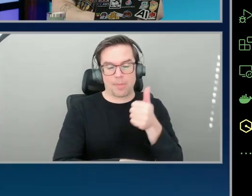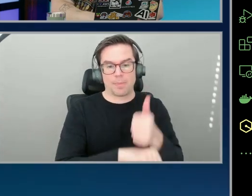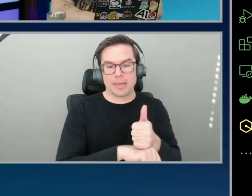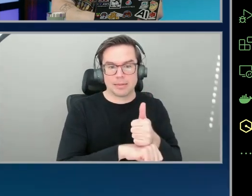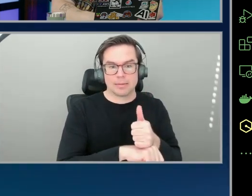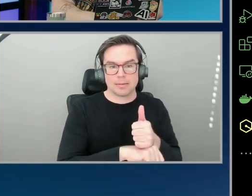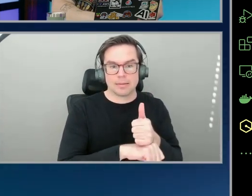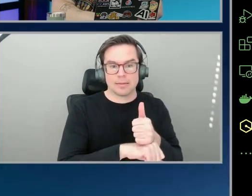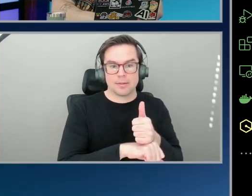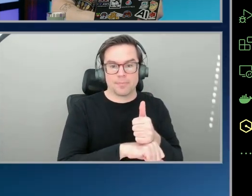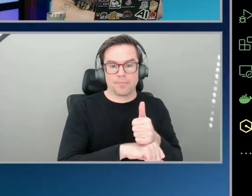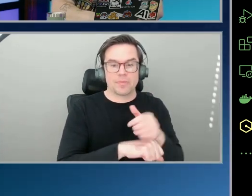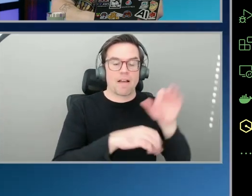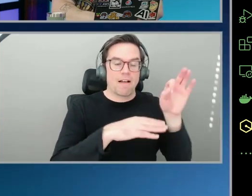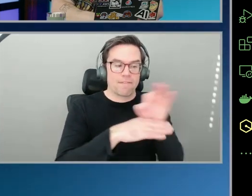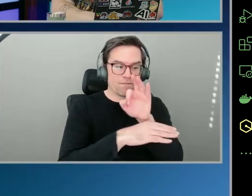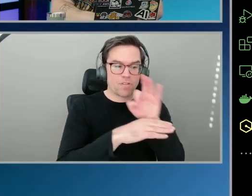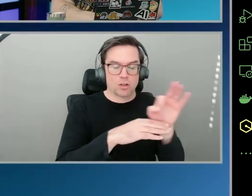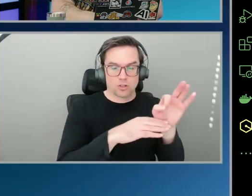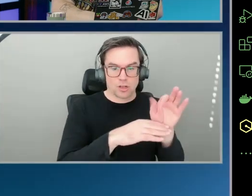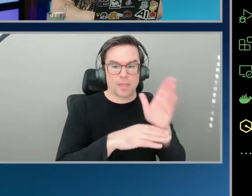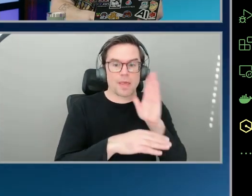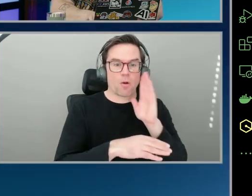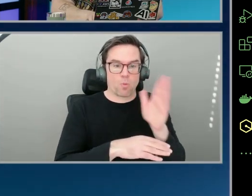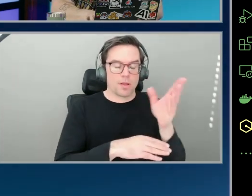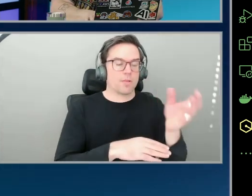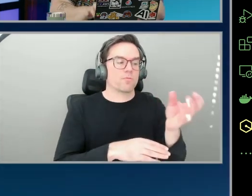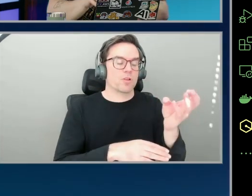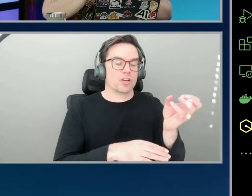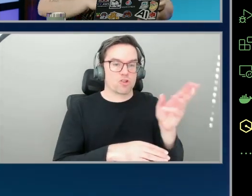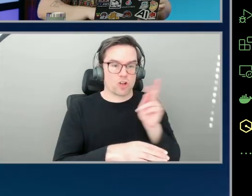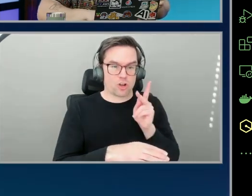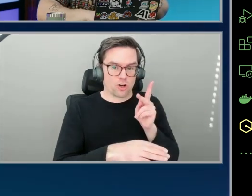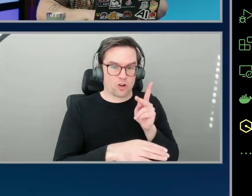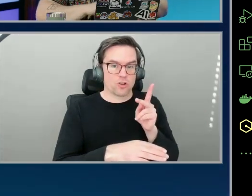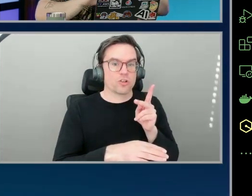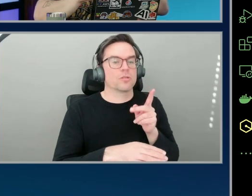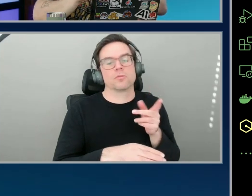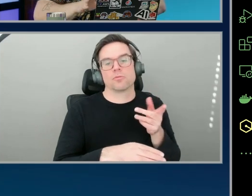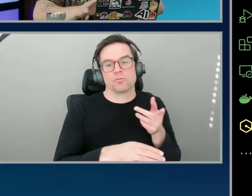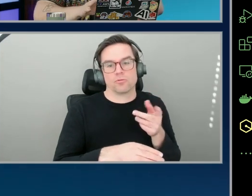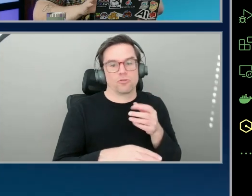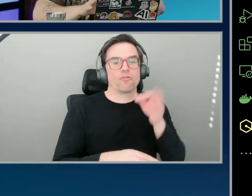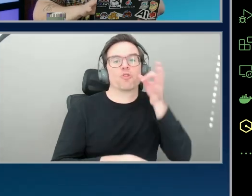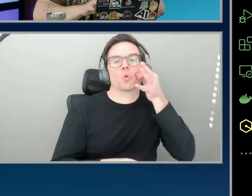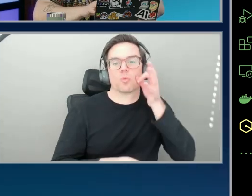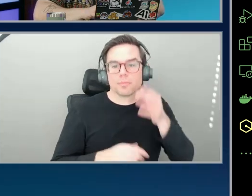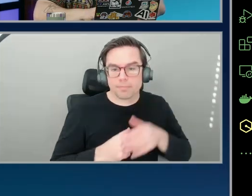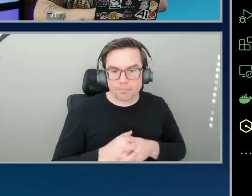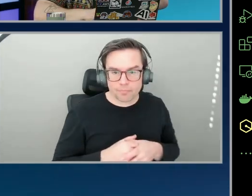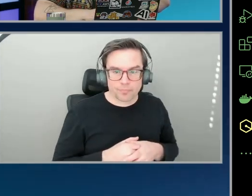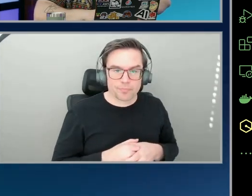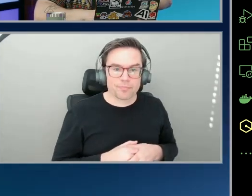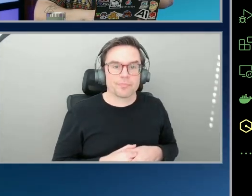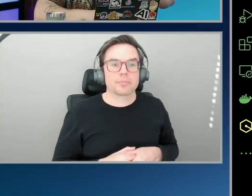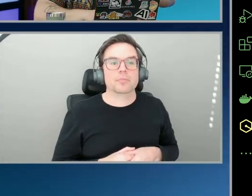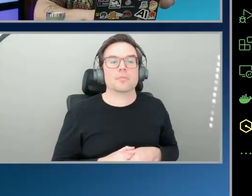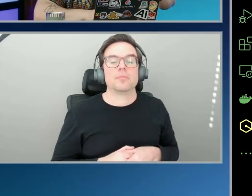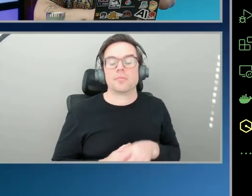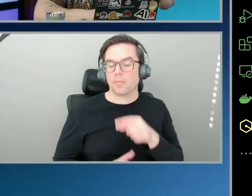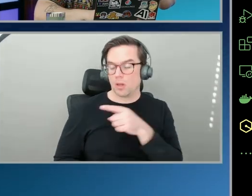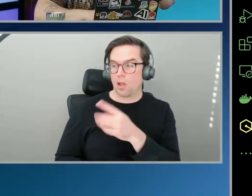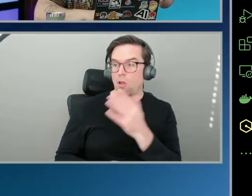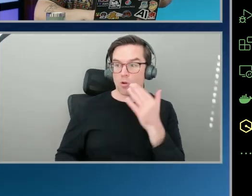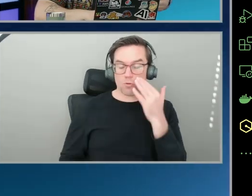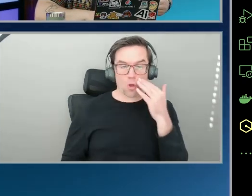a function that will return fruit. And then it knows my code right now. It's fully aware of what my